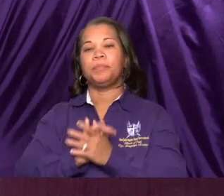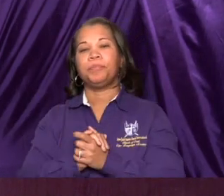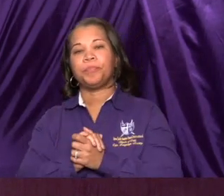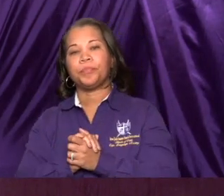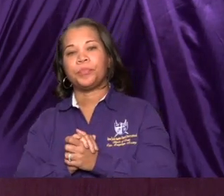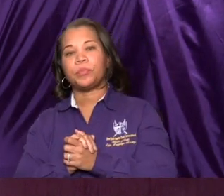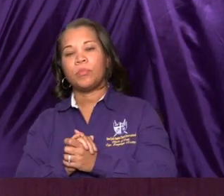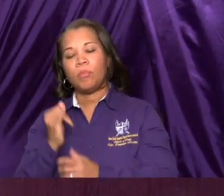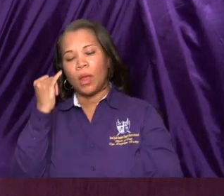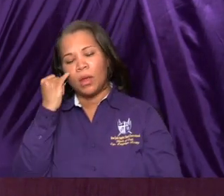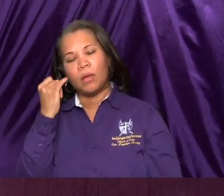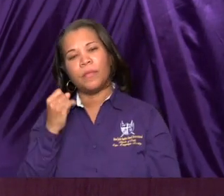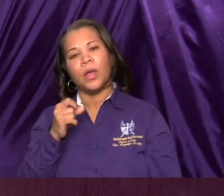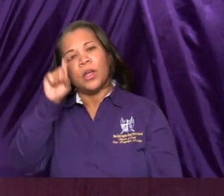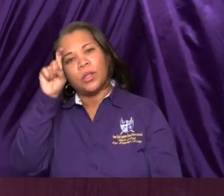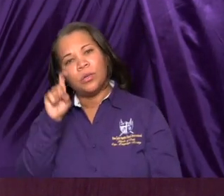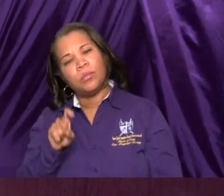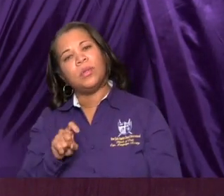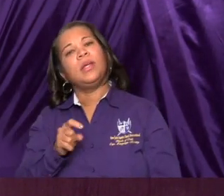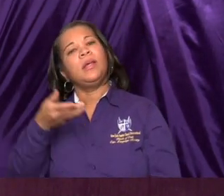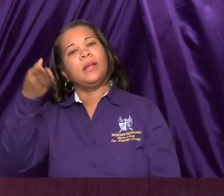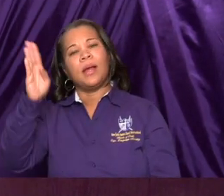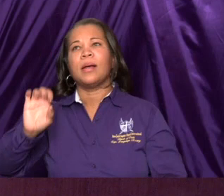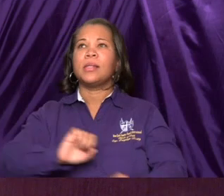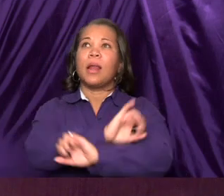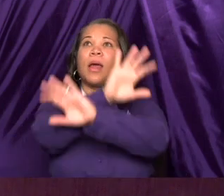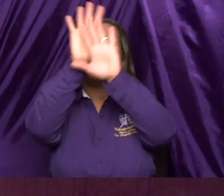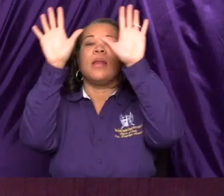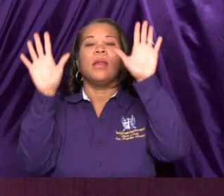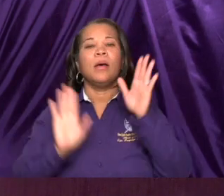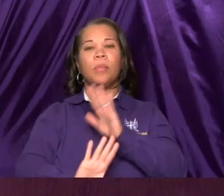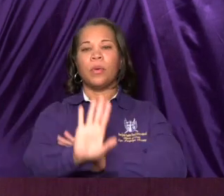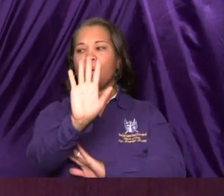If you need God to lighten up your life,